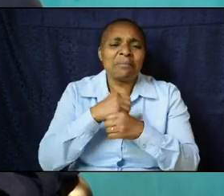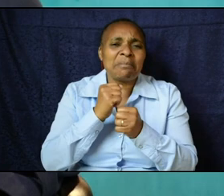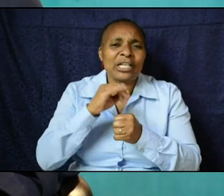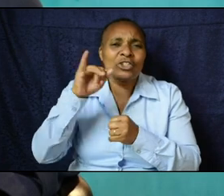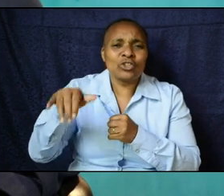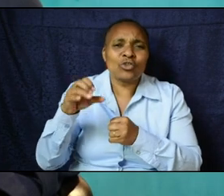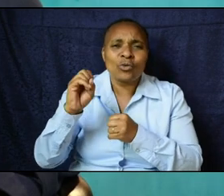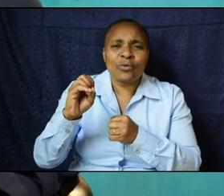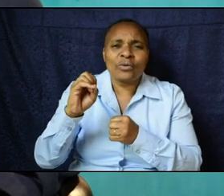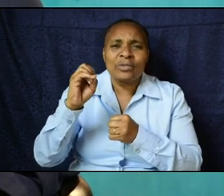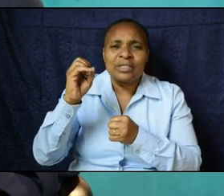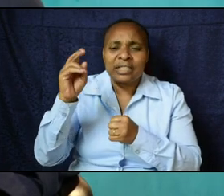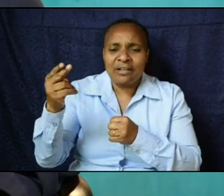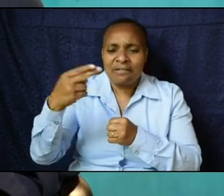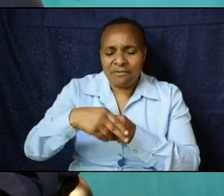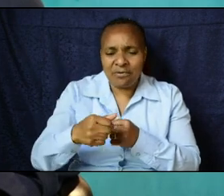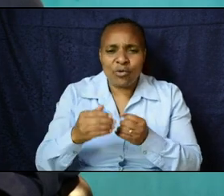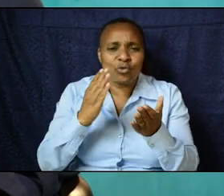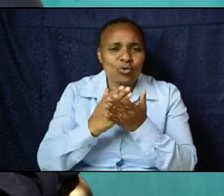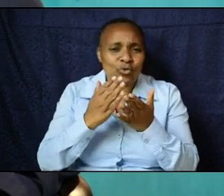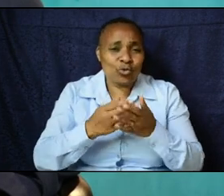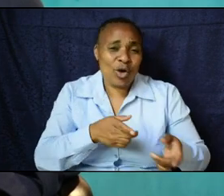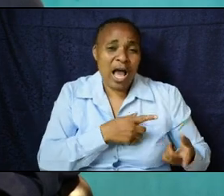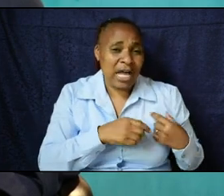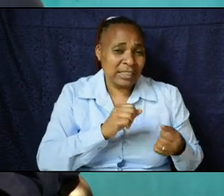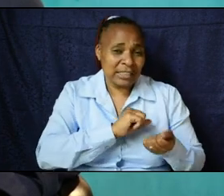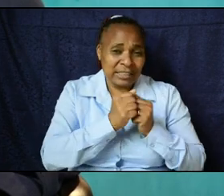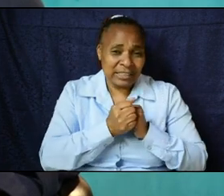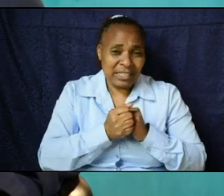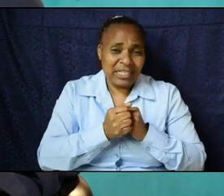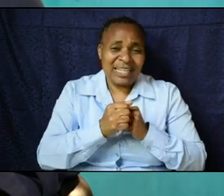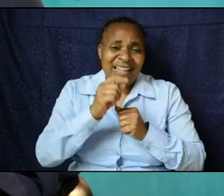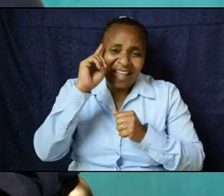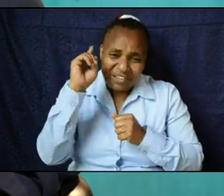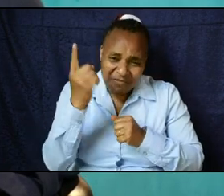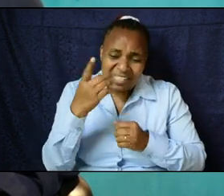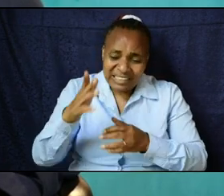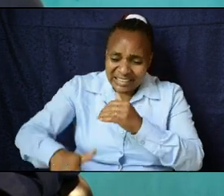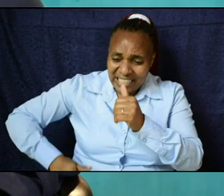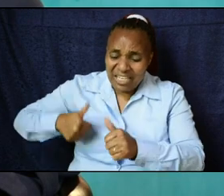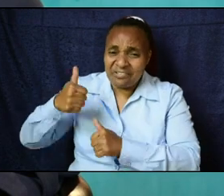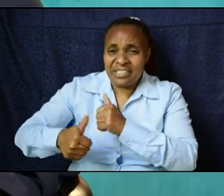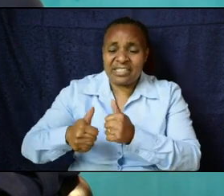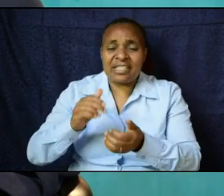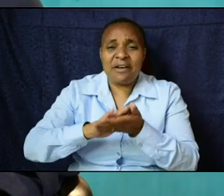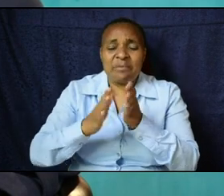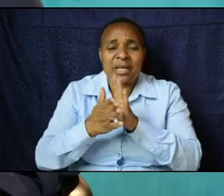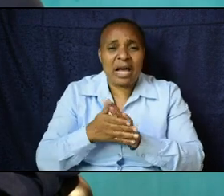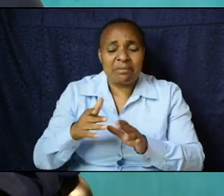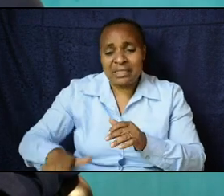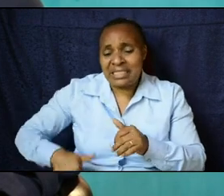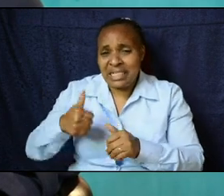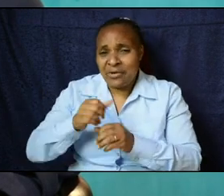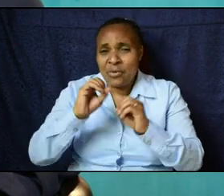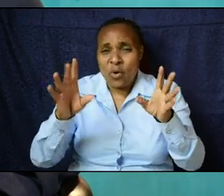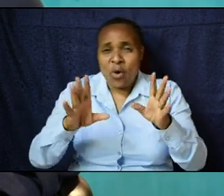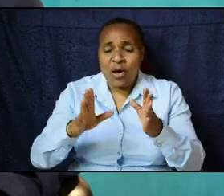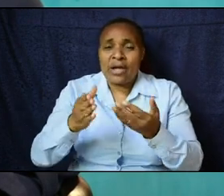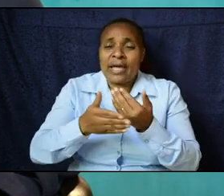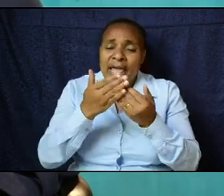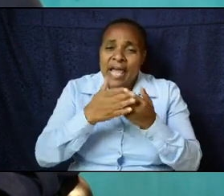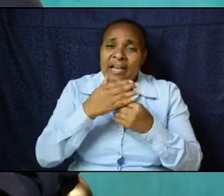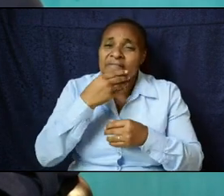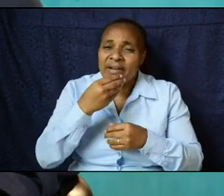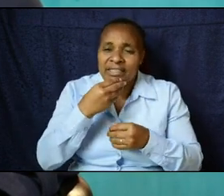their hearts had truly changed. Their at first selfish hearts had become selfless, and they cared about their father, and they